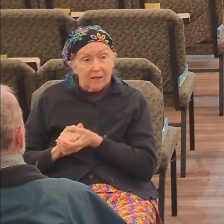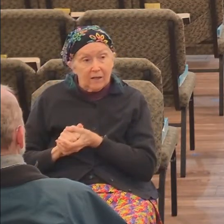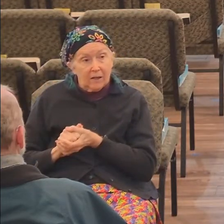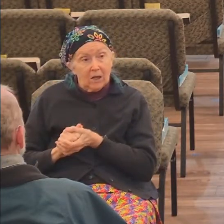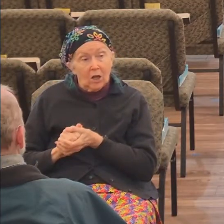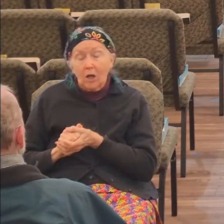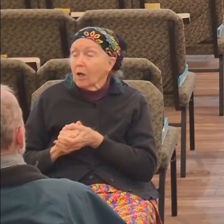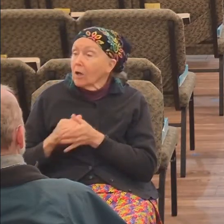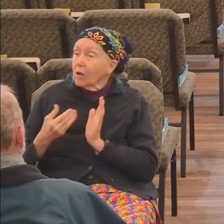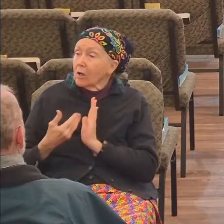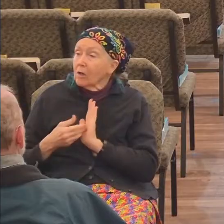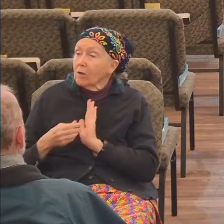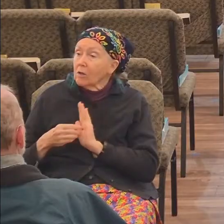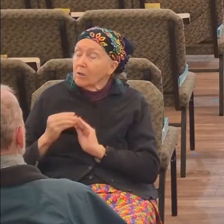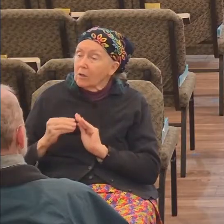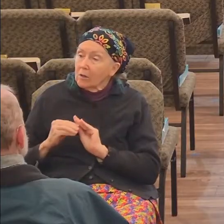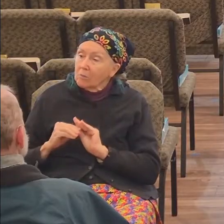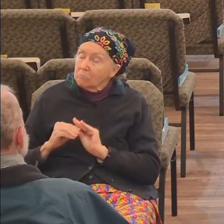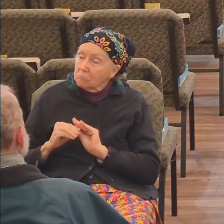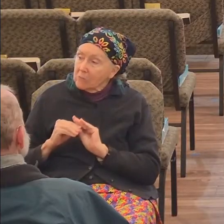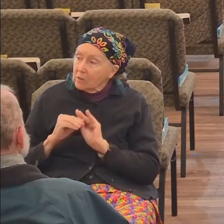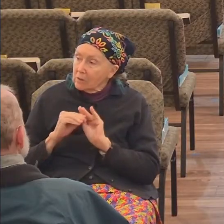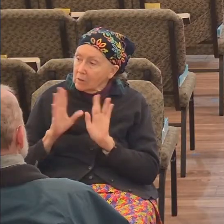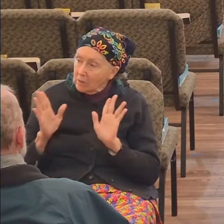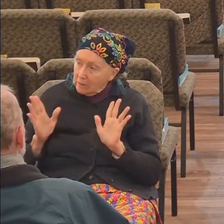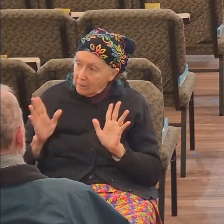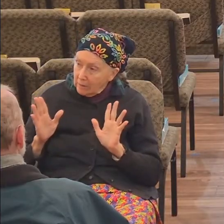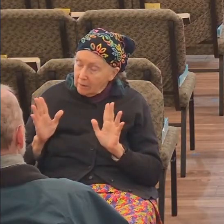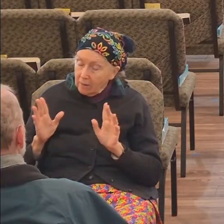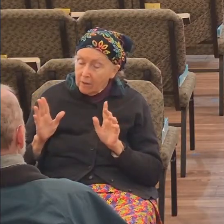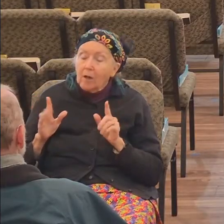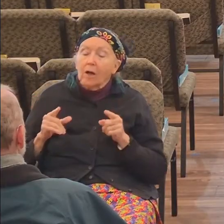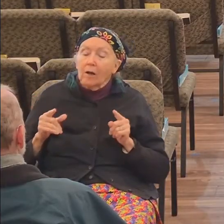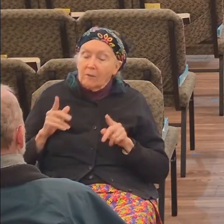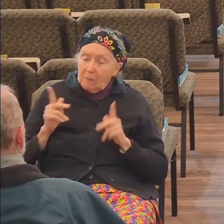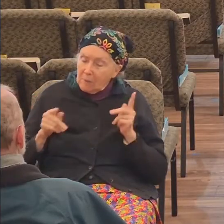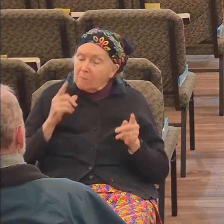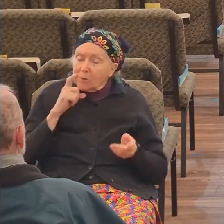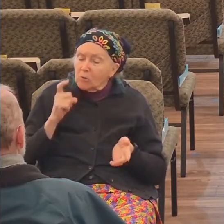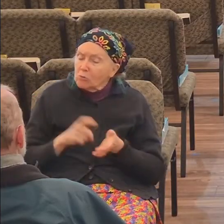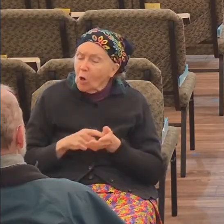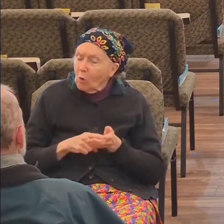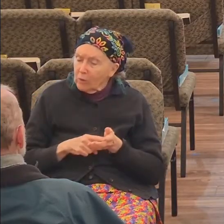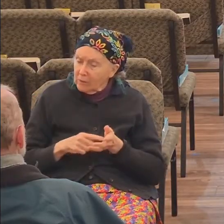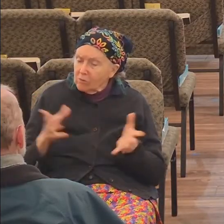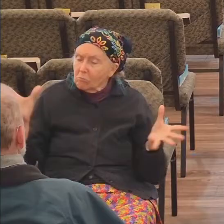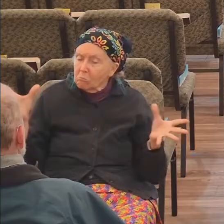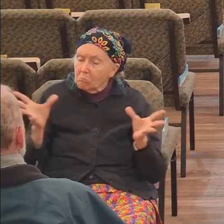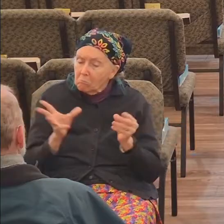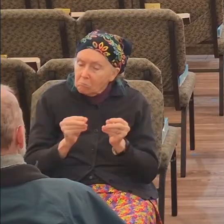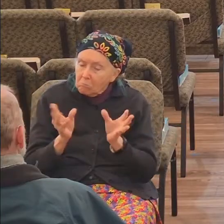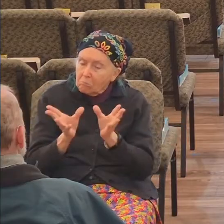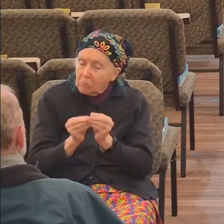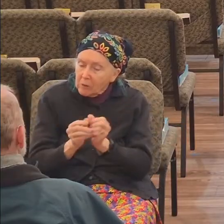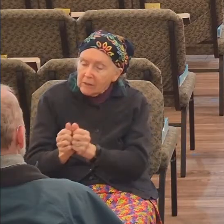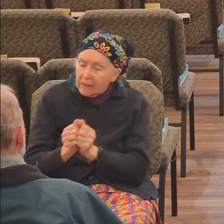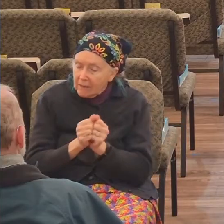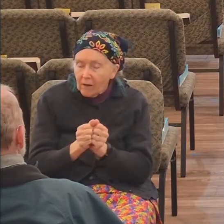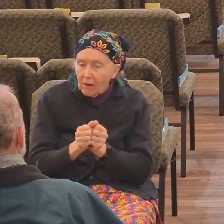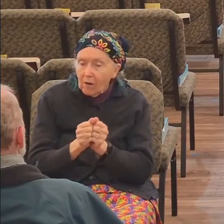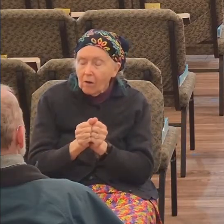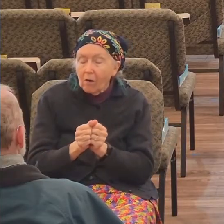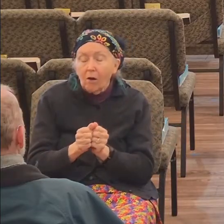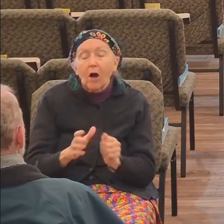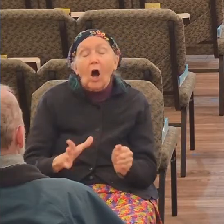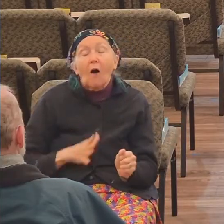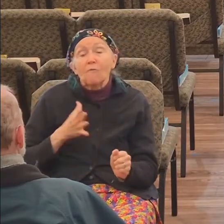evident as they came together, okay? So it's like official bodies of people, or